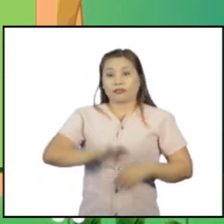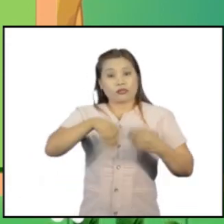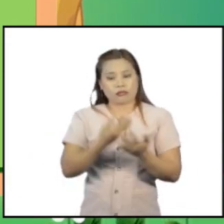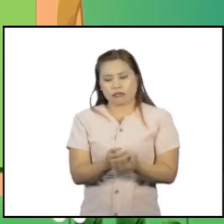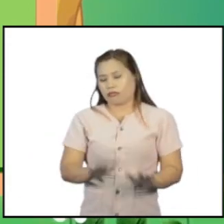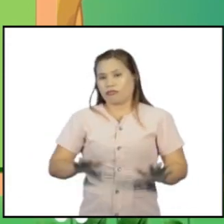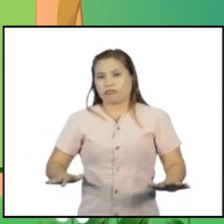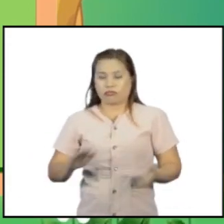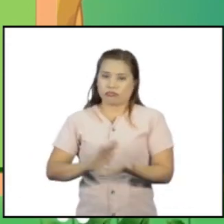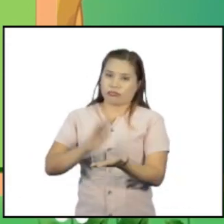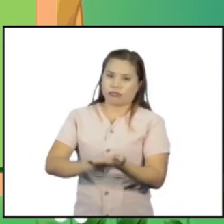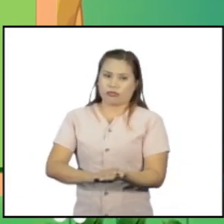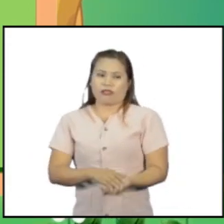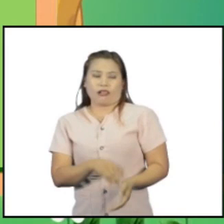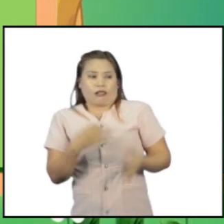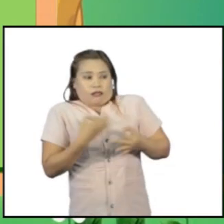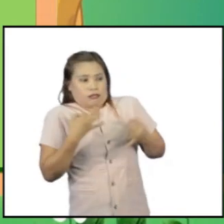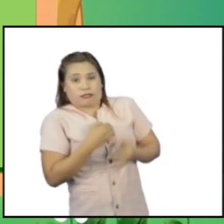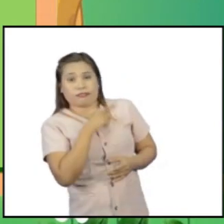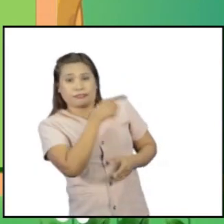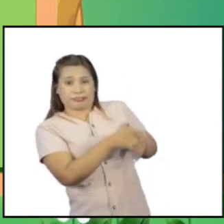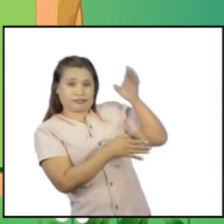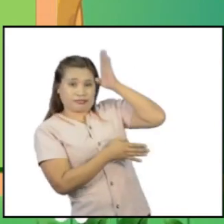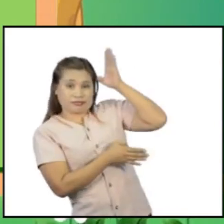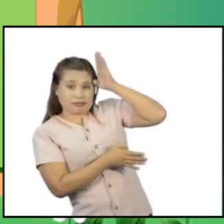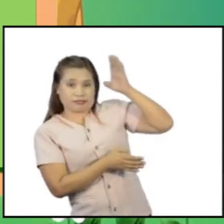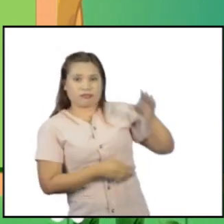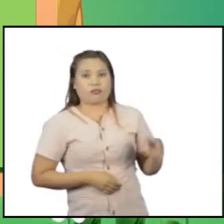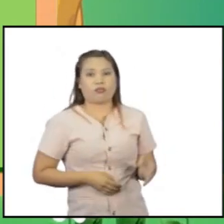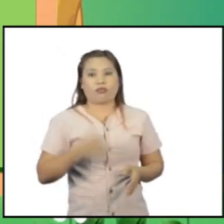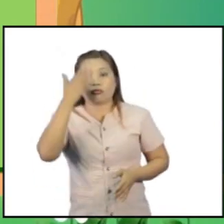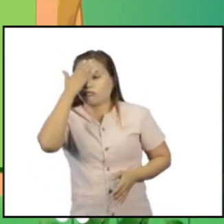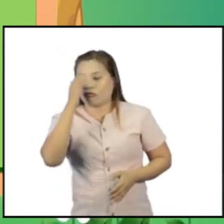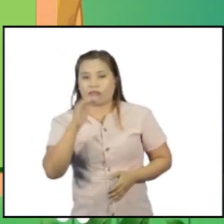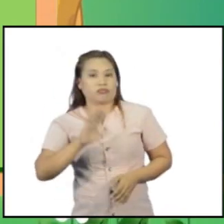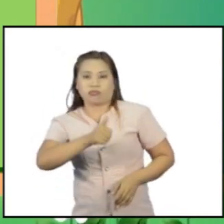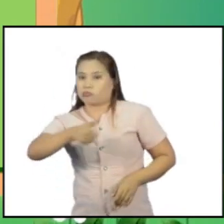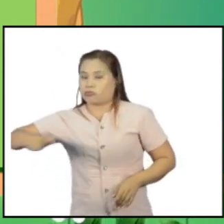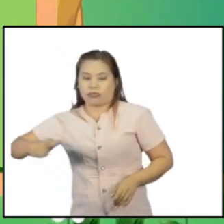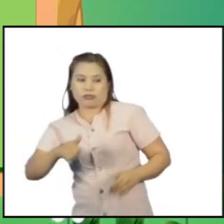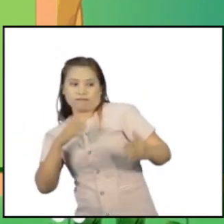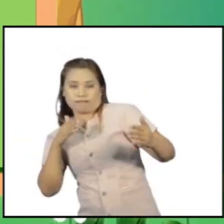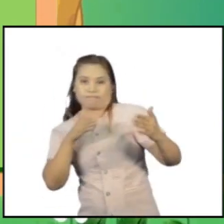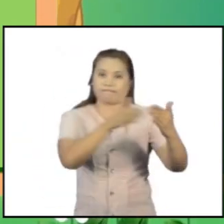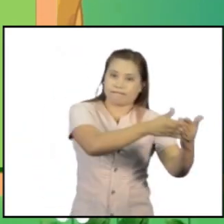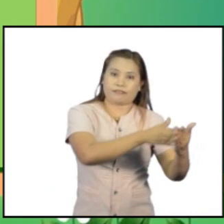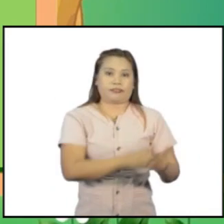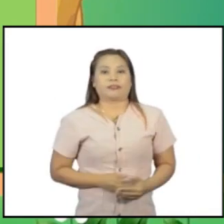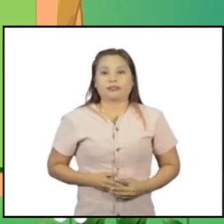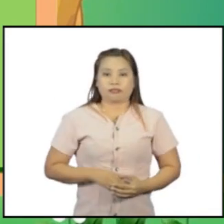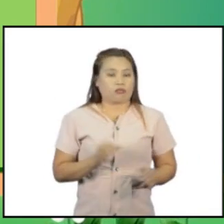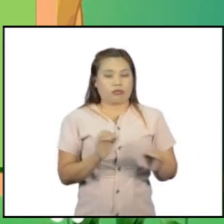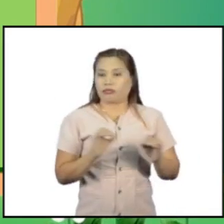All kids in school are really afraid of Benny, and no one really dares to fight him